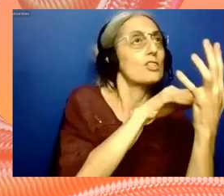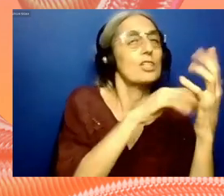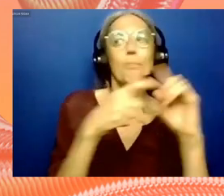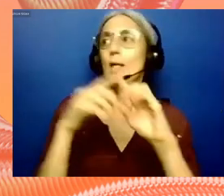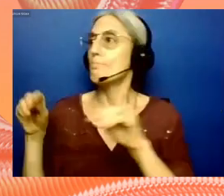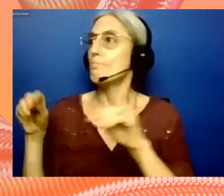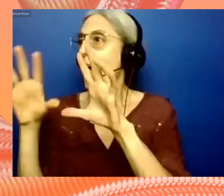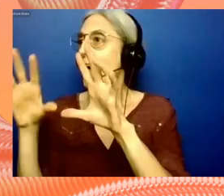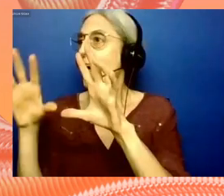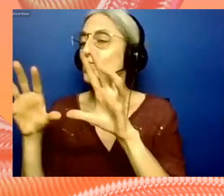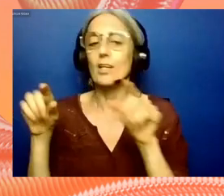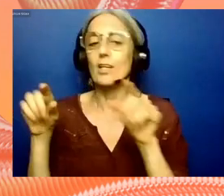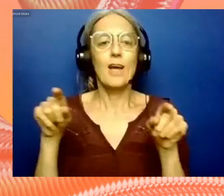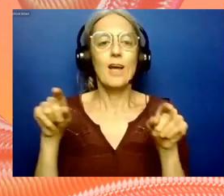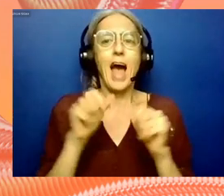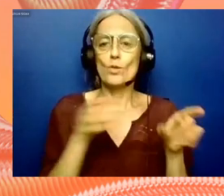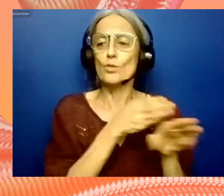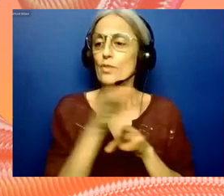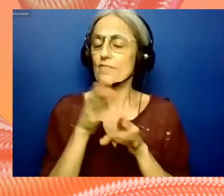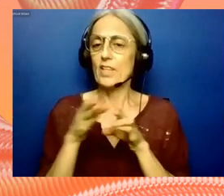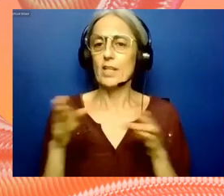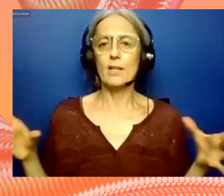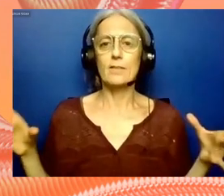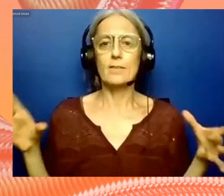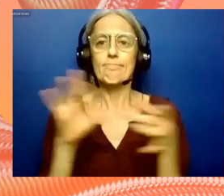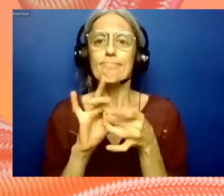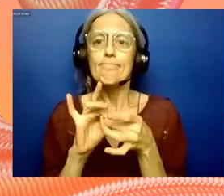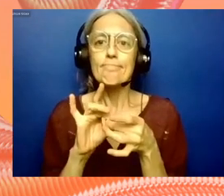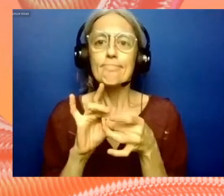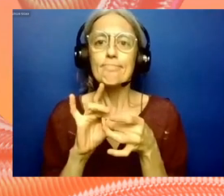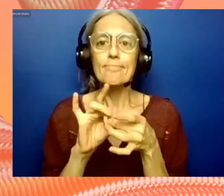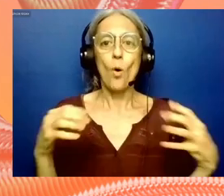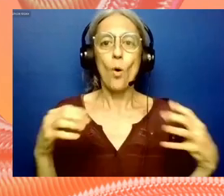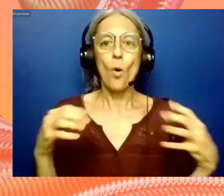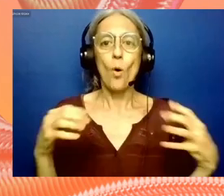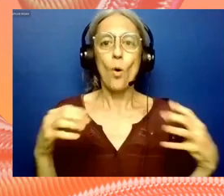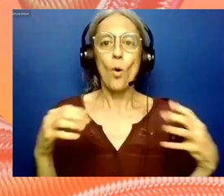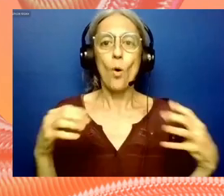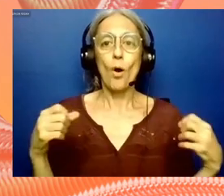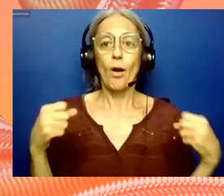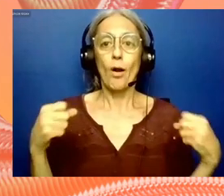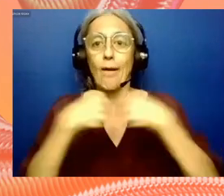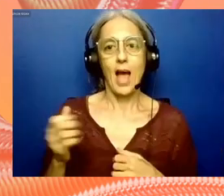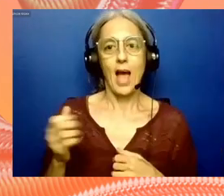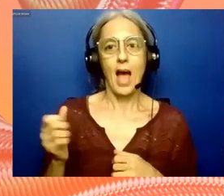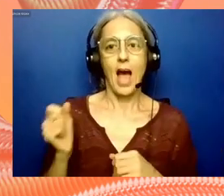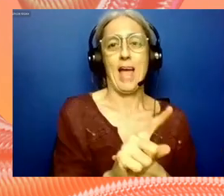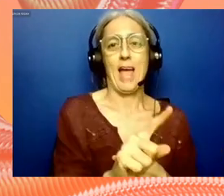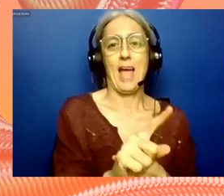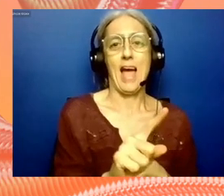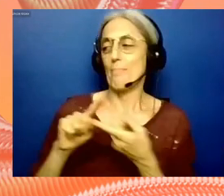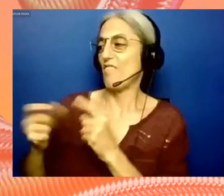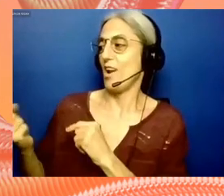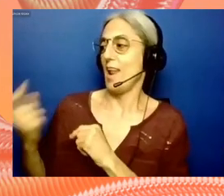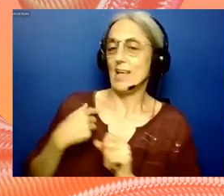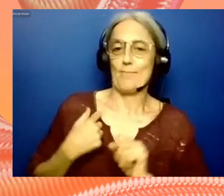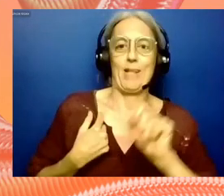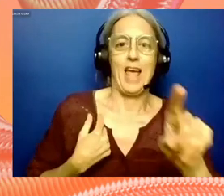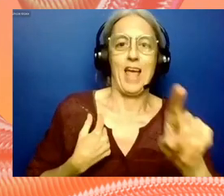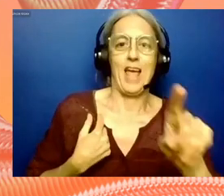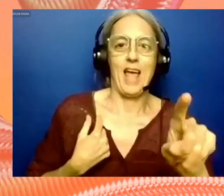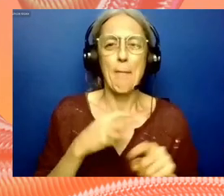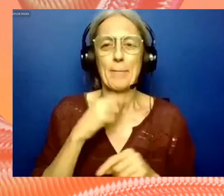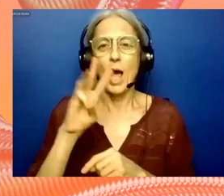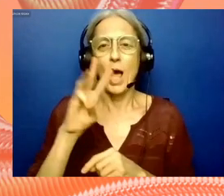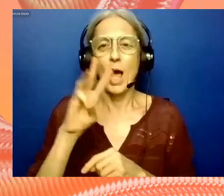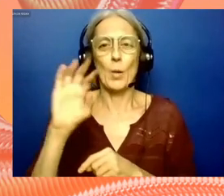for a friend because personally, like, I'm not a witch and I don't cast spells. It's like a whole thing. I'm not allowed to do it. You're an empath. It's just a different magic. I'm